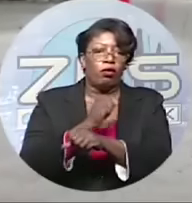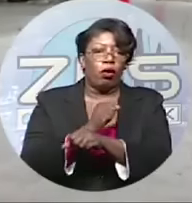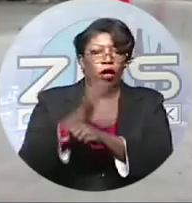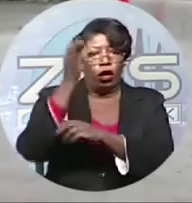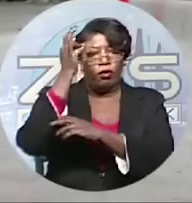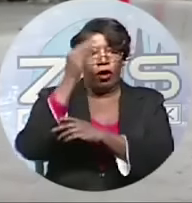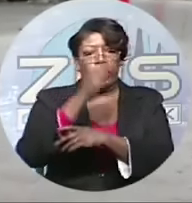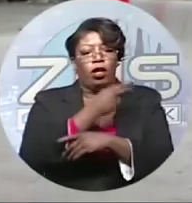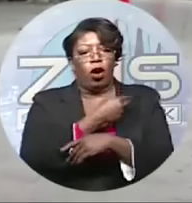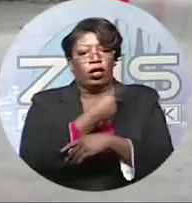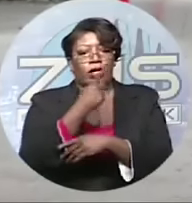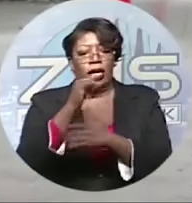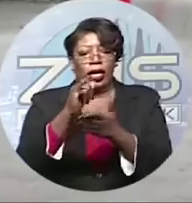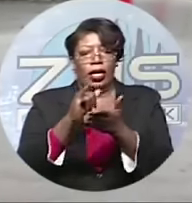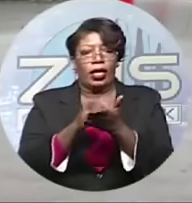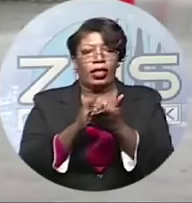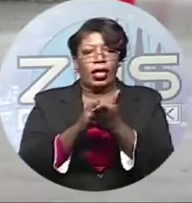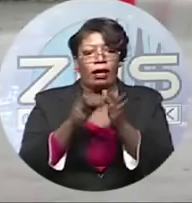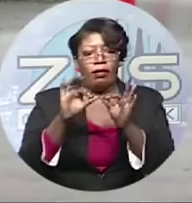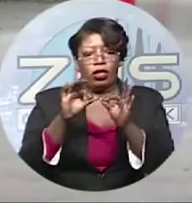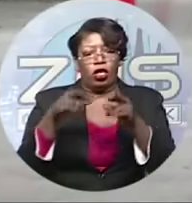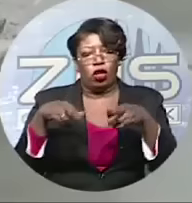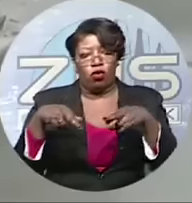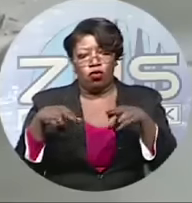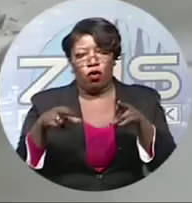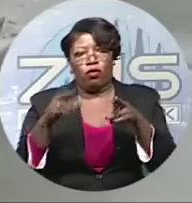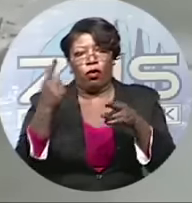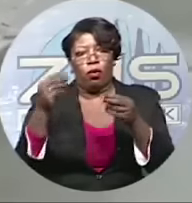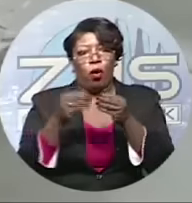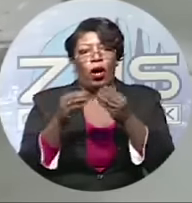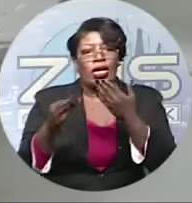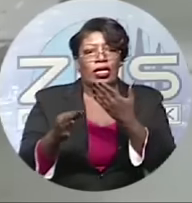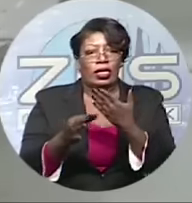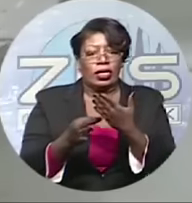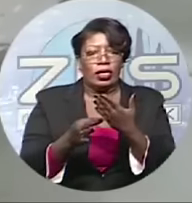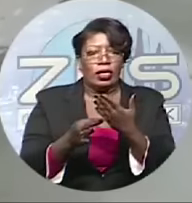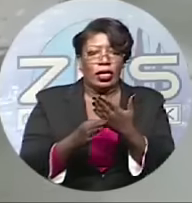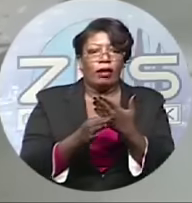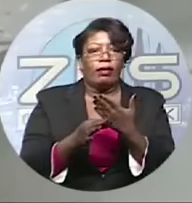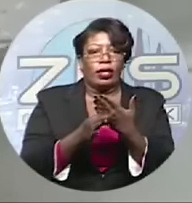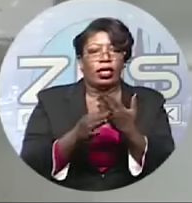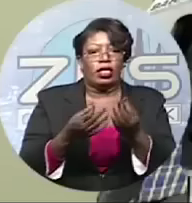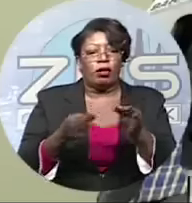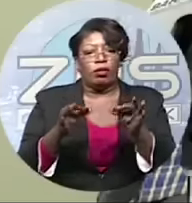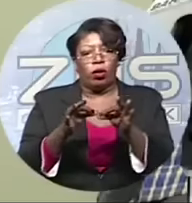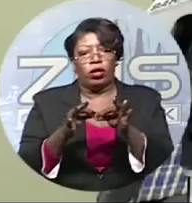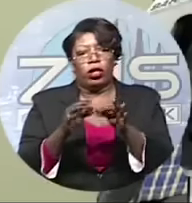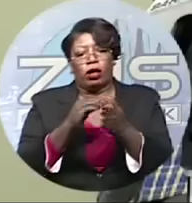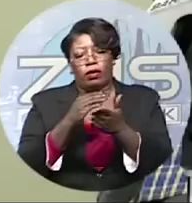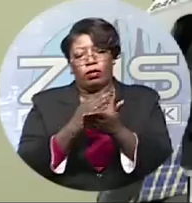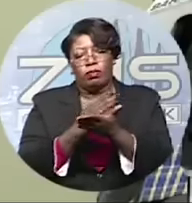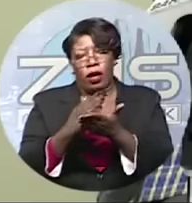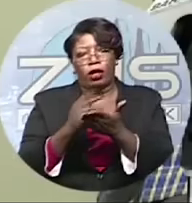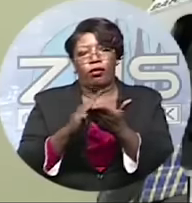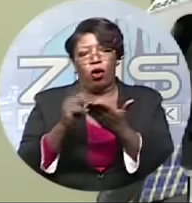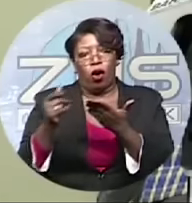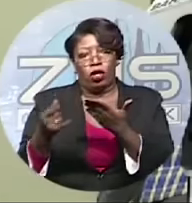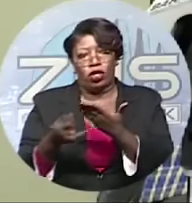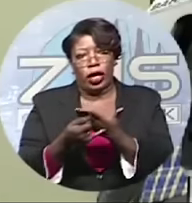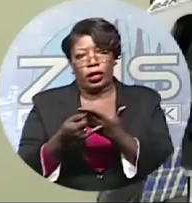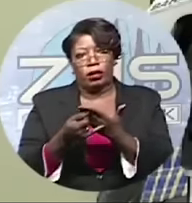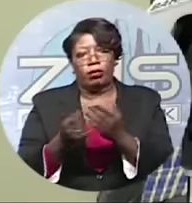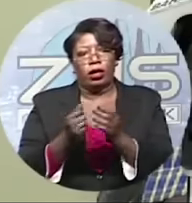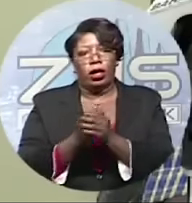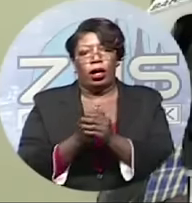Horton, says realignment of the roads as a safety mechanism is a key feature of the project. There are some